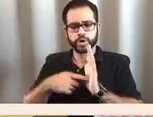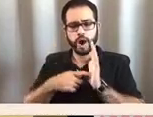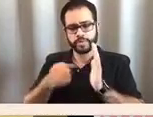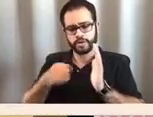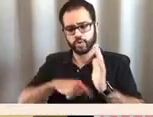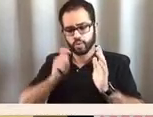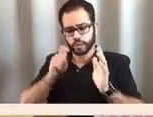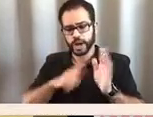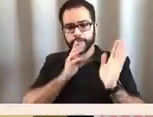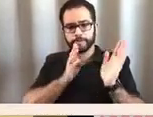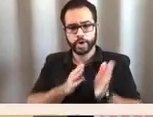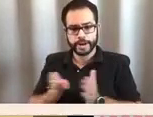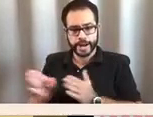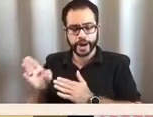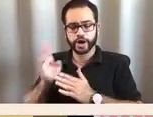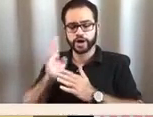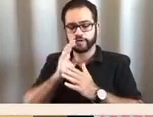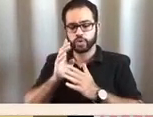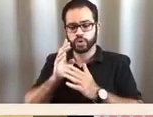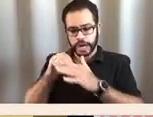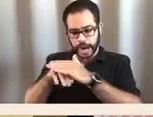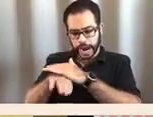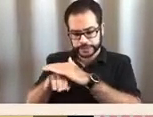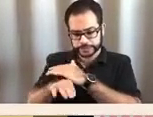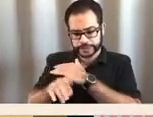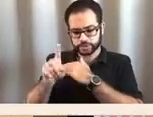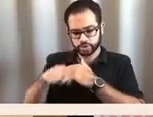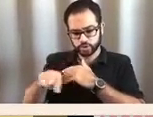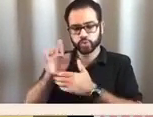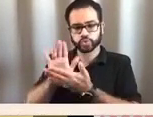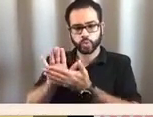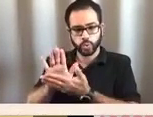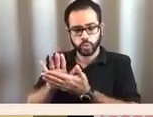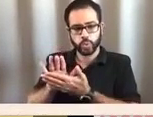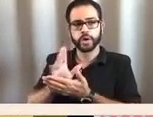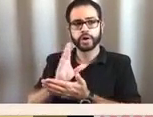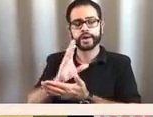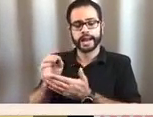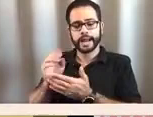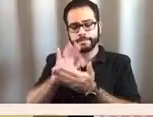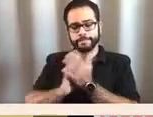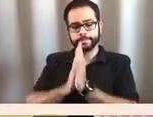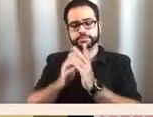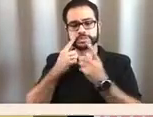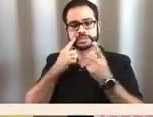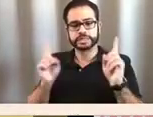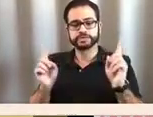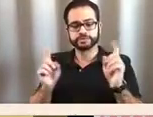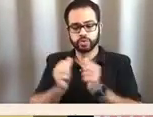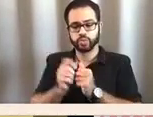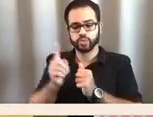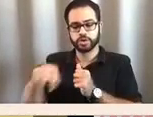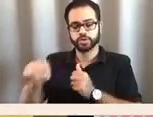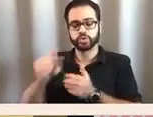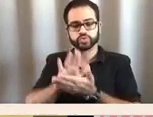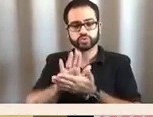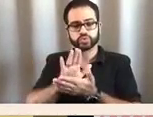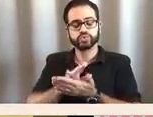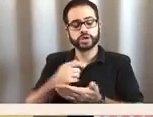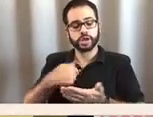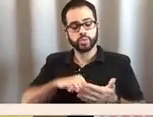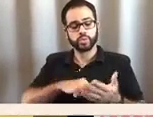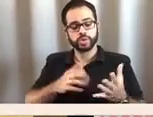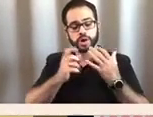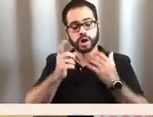can prepare to actually access those institutions and be successful in those institutions. And we want